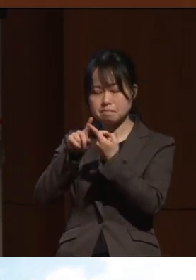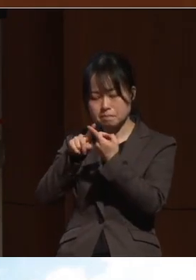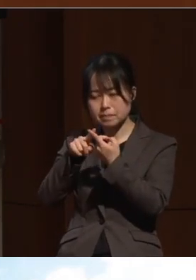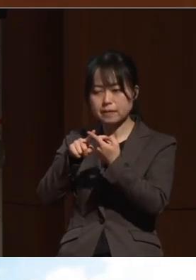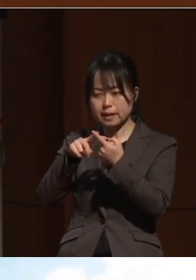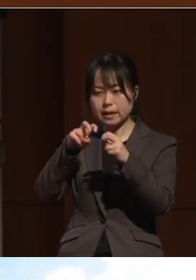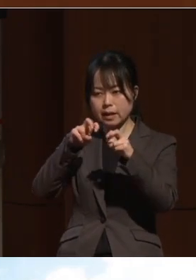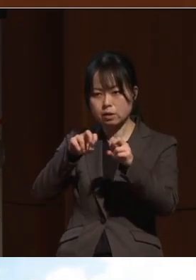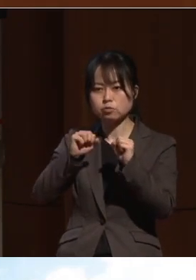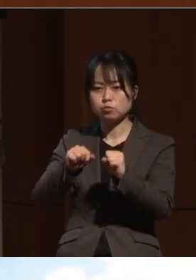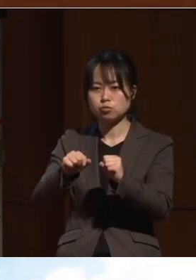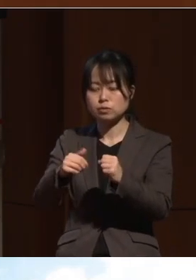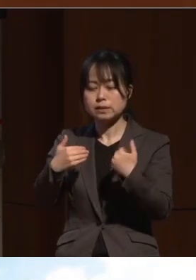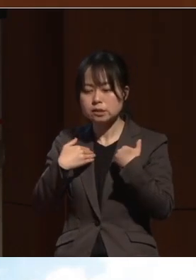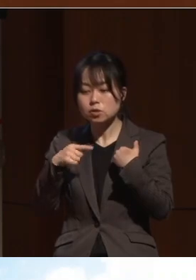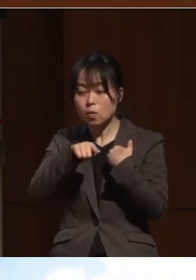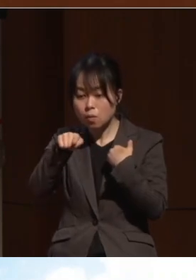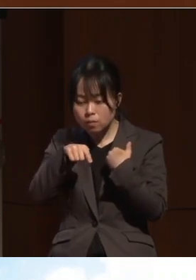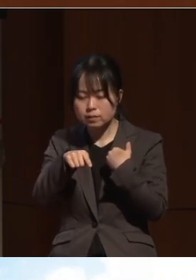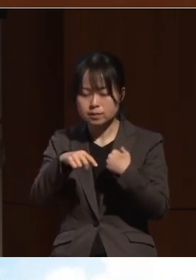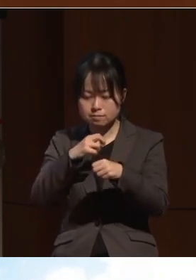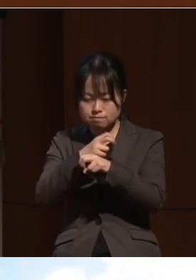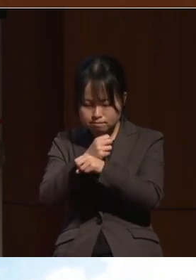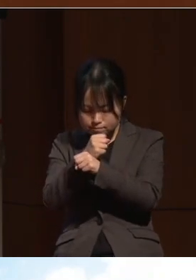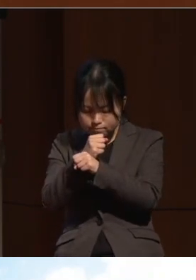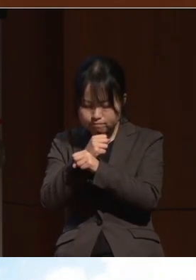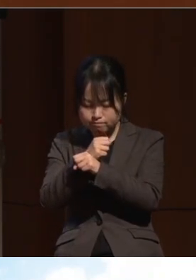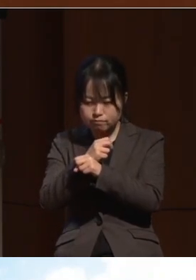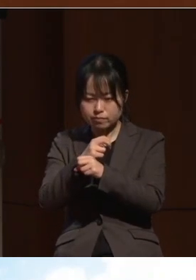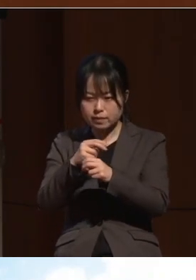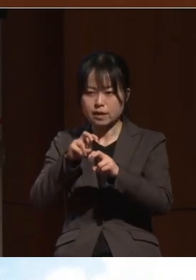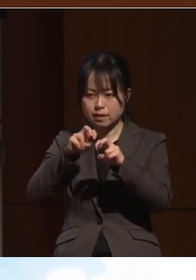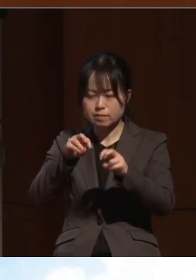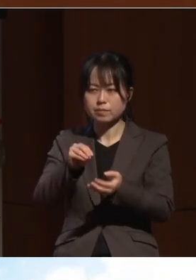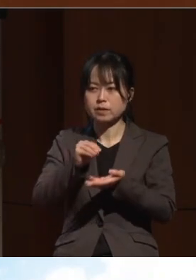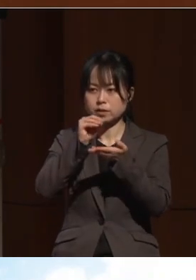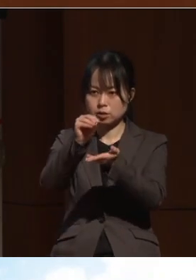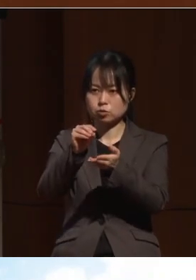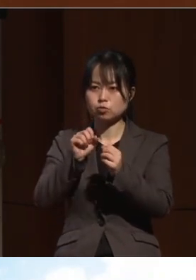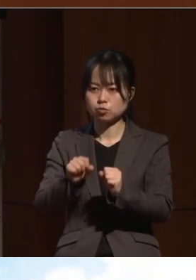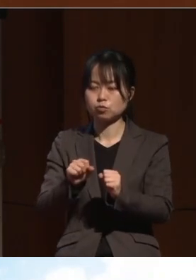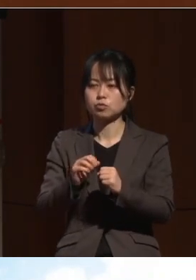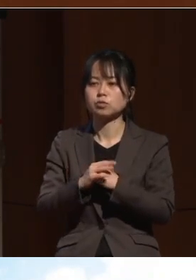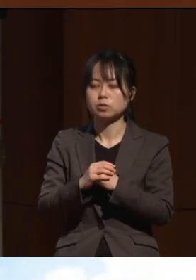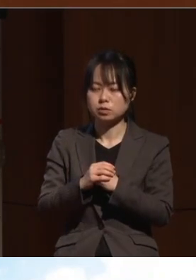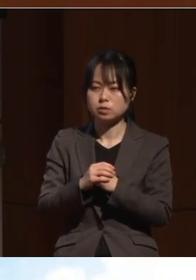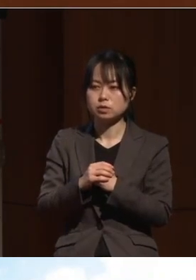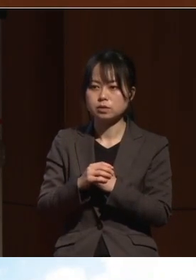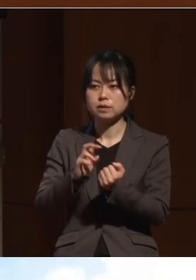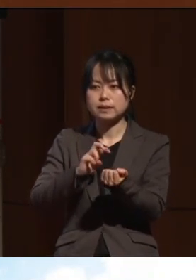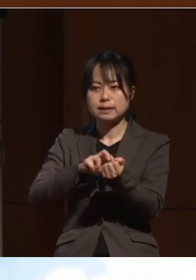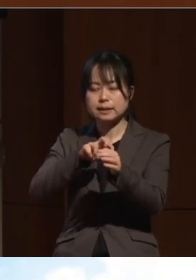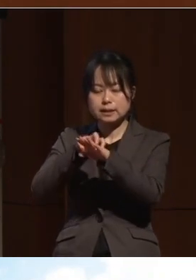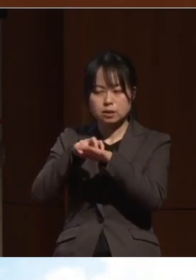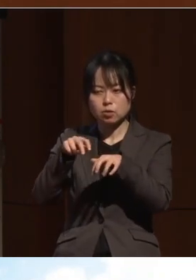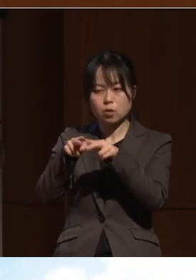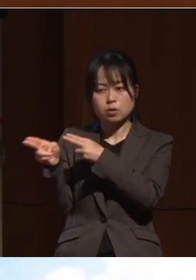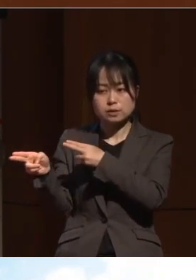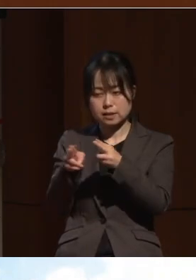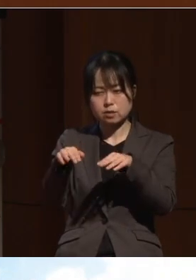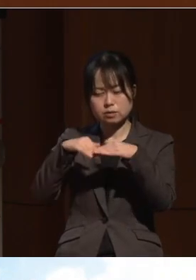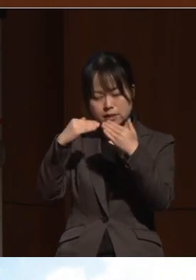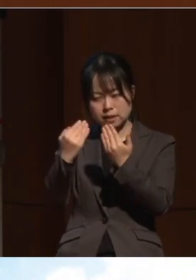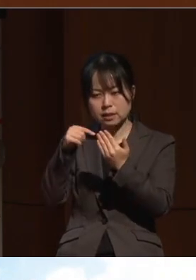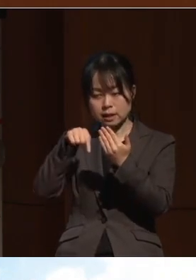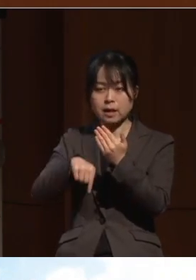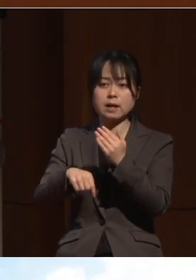It aims to deliver inclusion, so embedding research and development right across the health and care system and improving access to new treatments. We